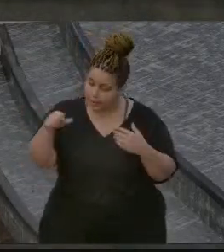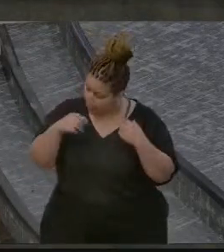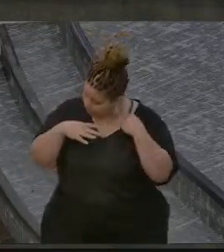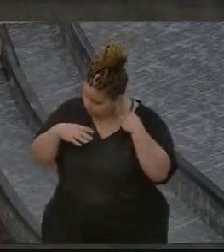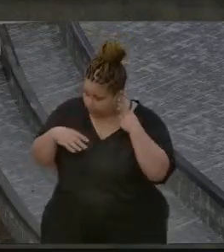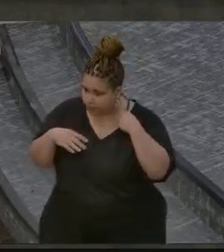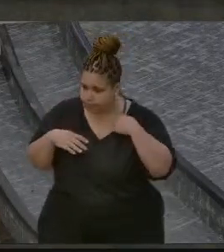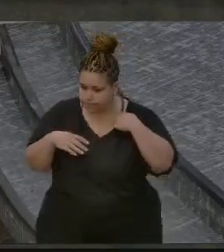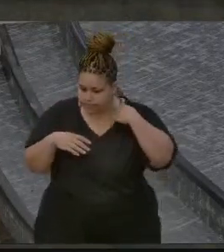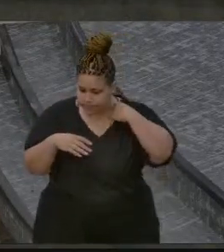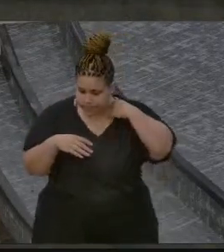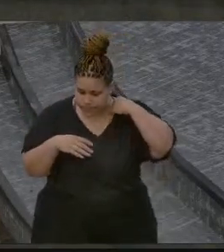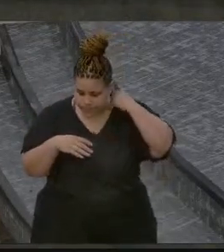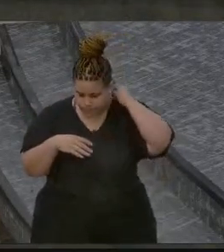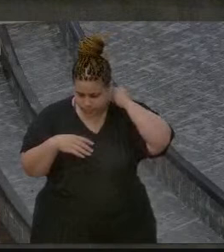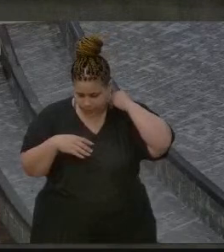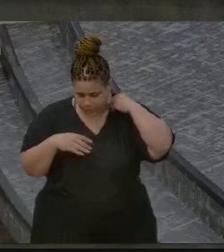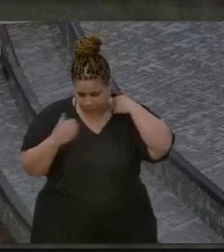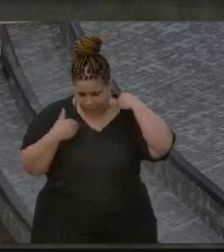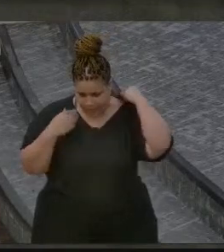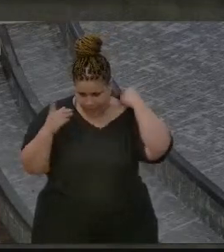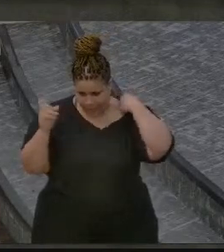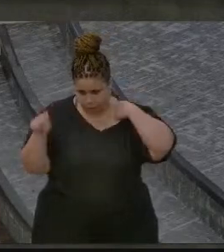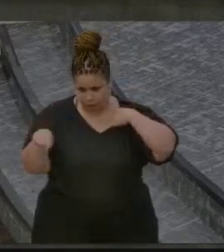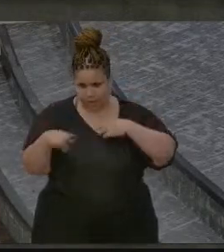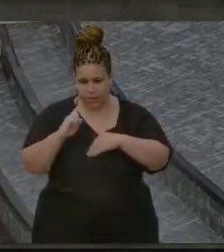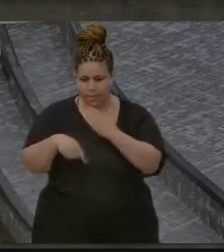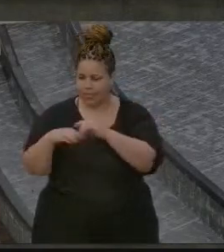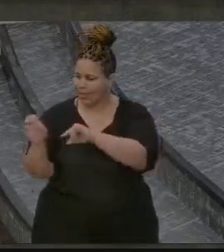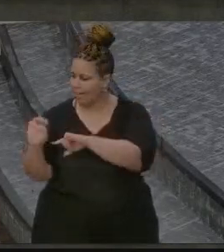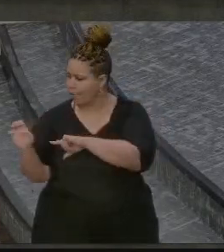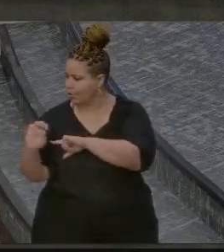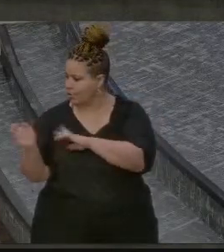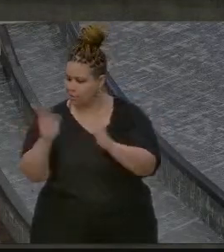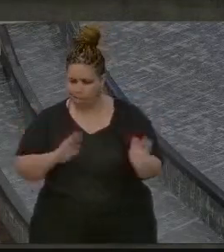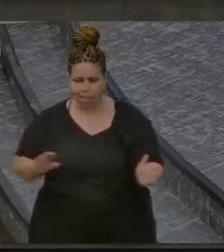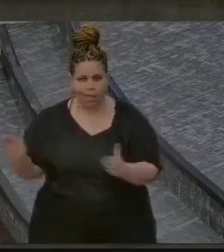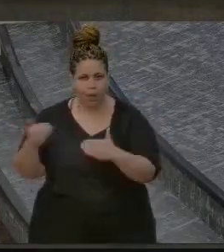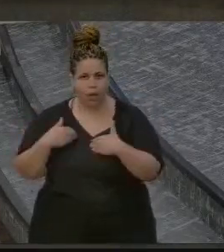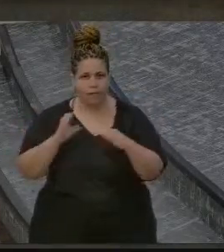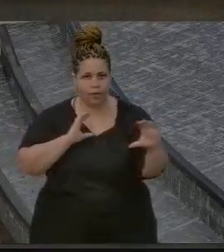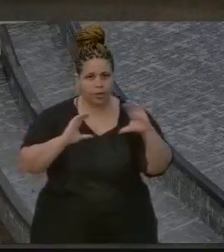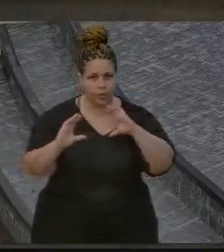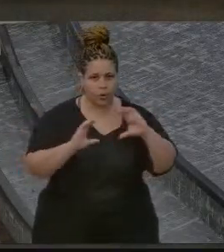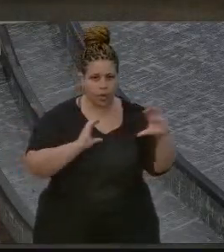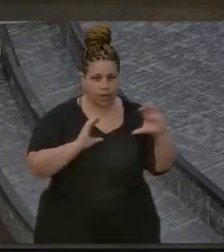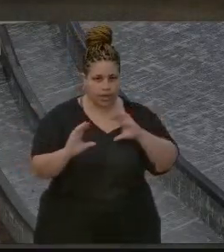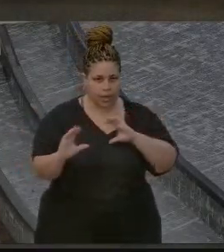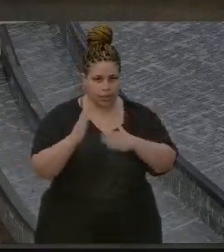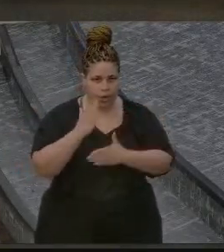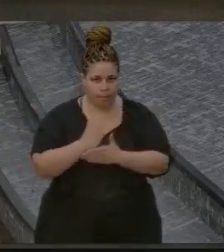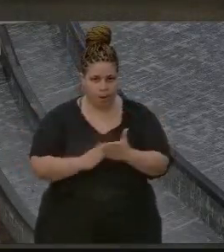I had a question about the emergency plan. Is there a communications component to that plan?